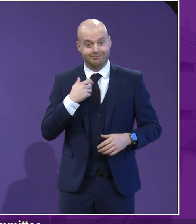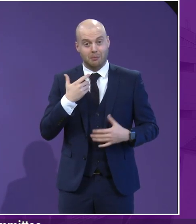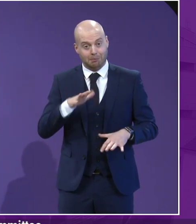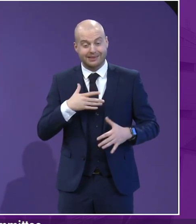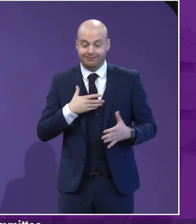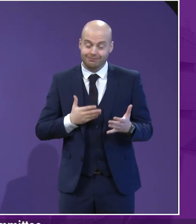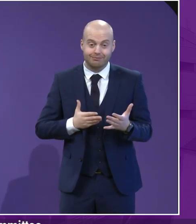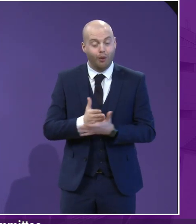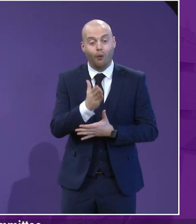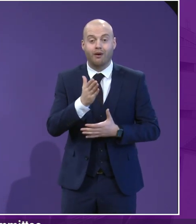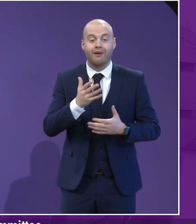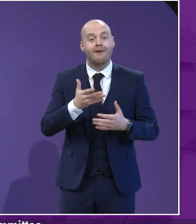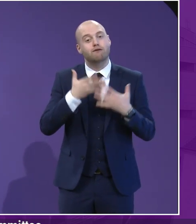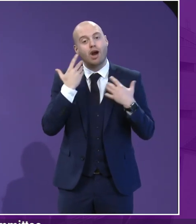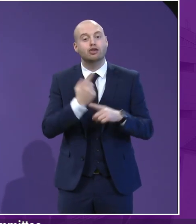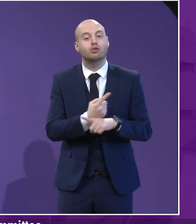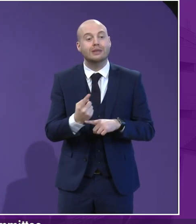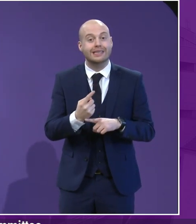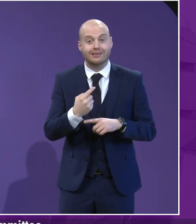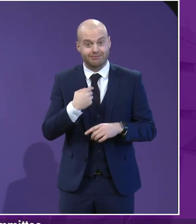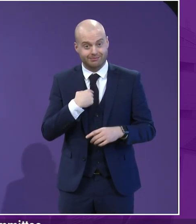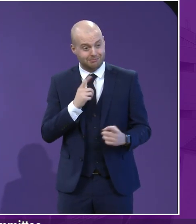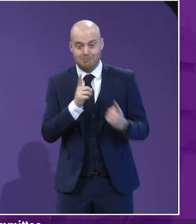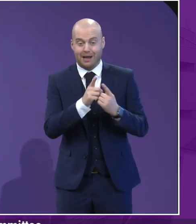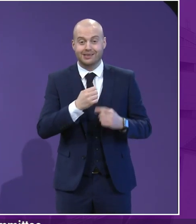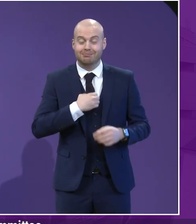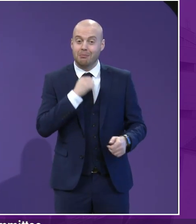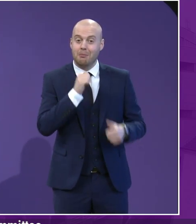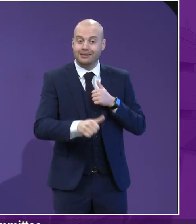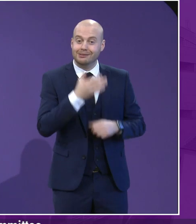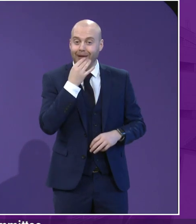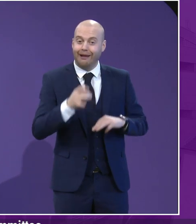notwithstanding the other universities wouldn't have me, but.